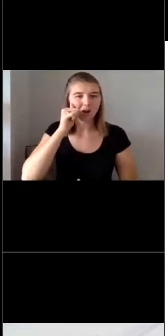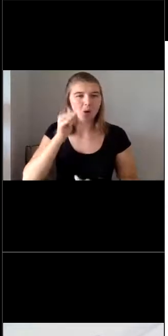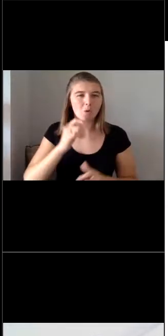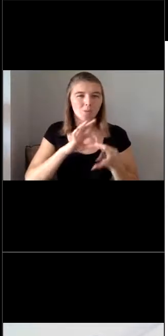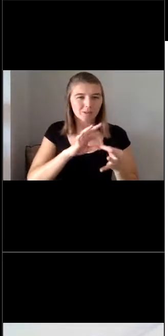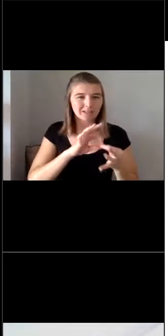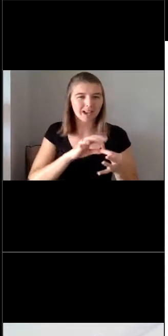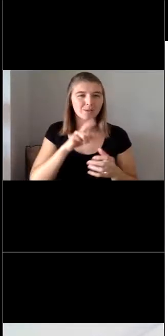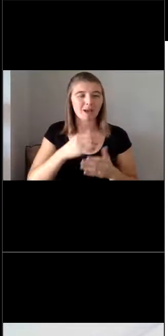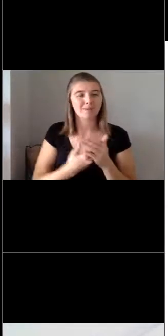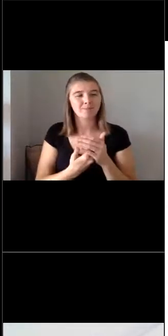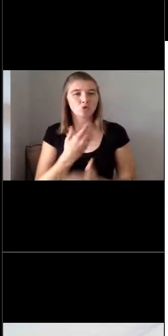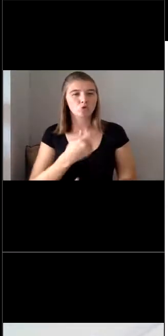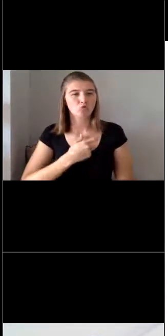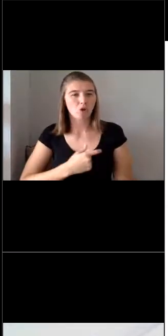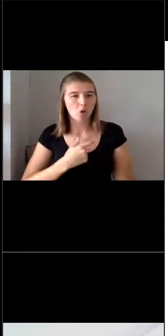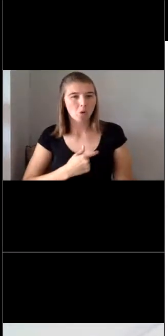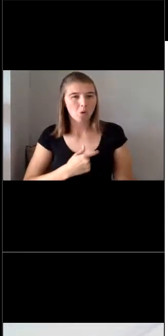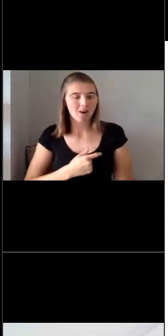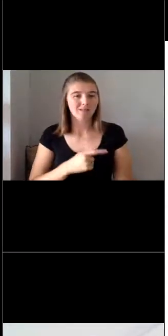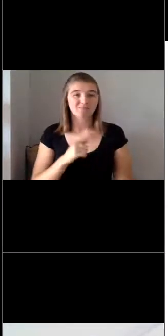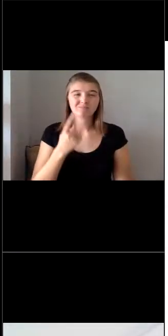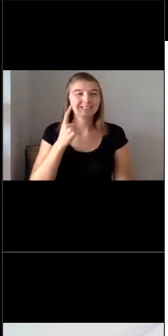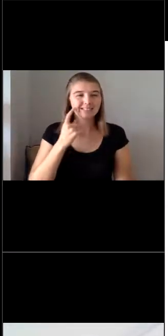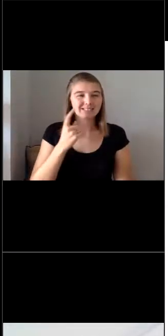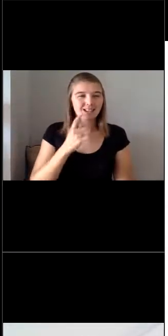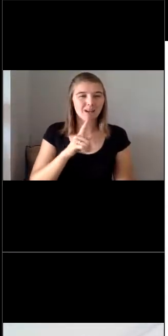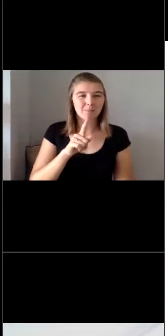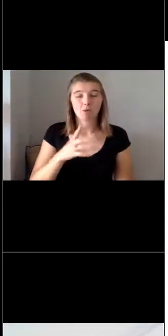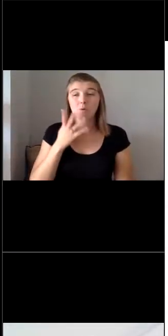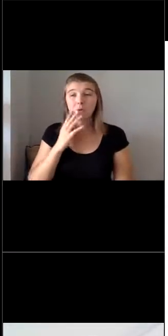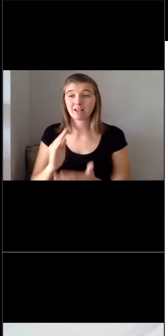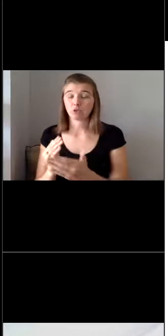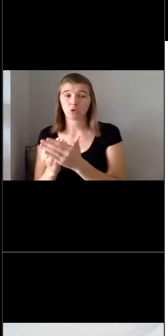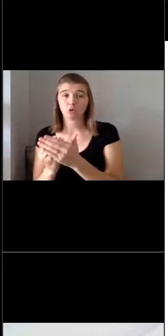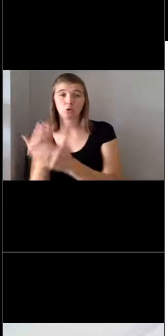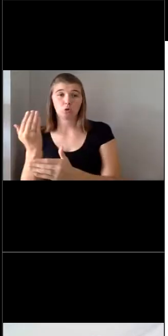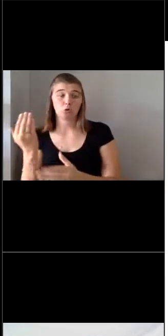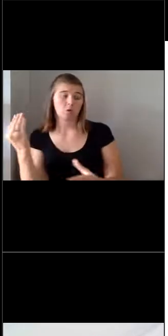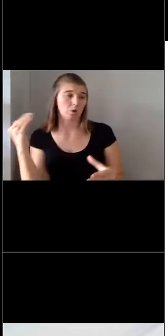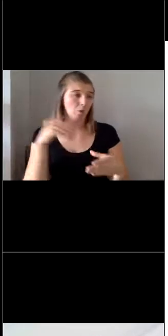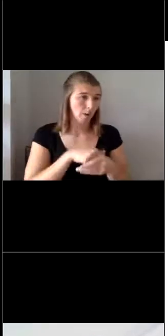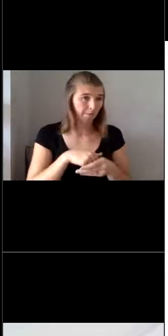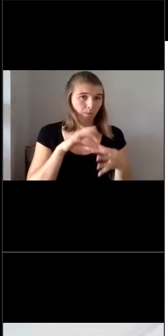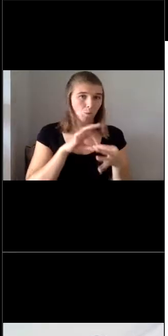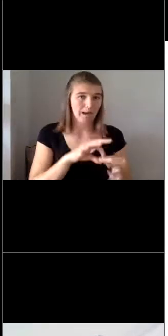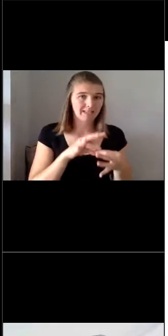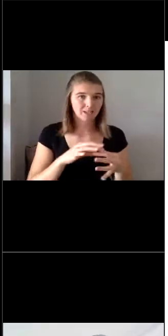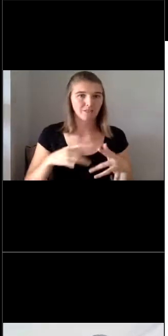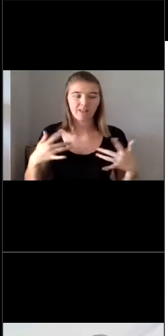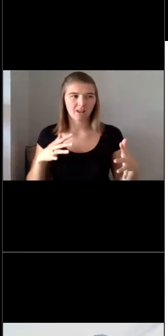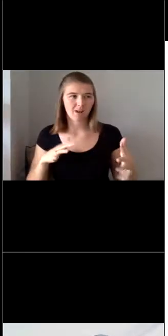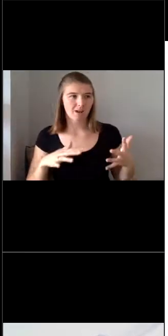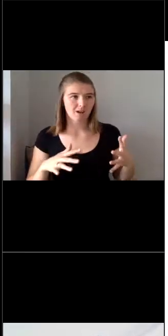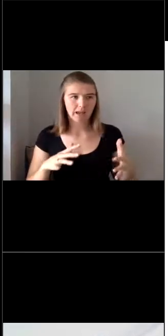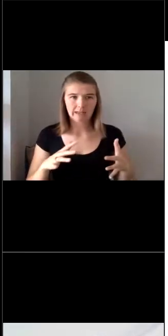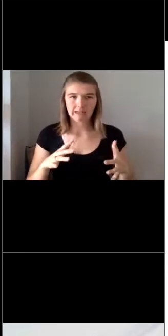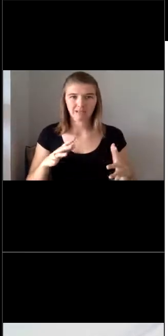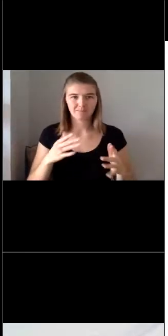understand the culture and the dynamics. So as leaders and as teams, we've had to adapt our ways of working to make sure that we